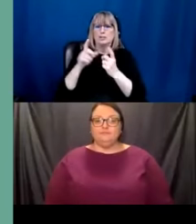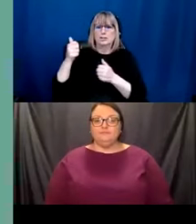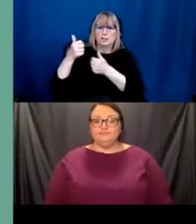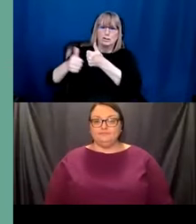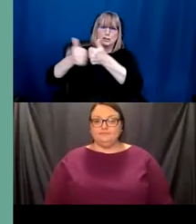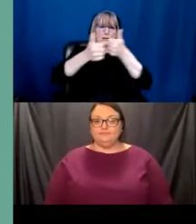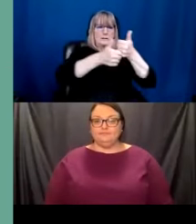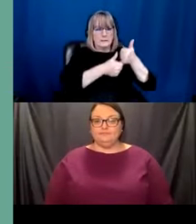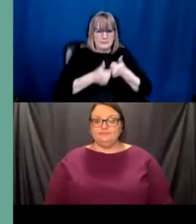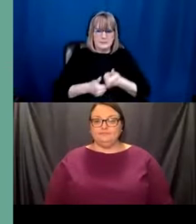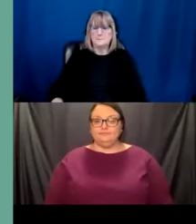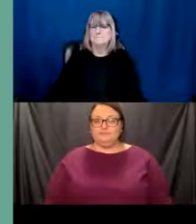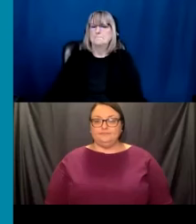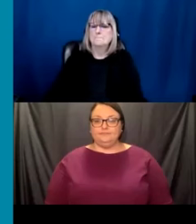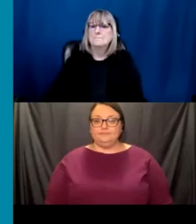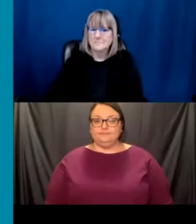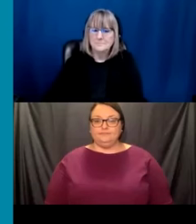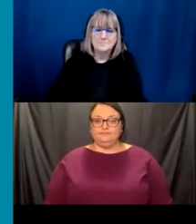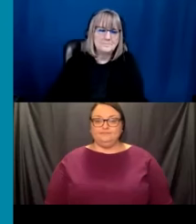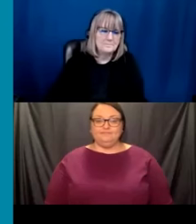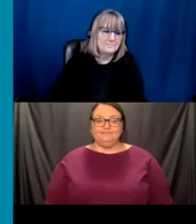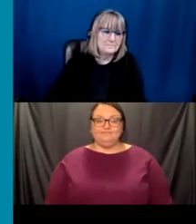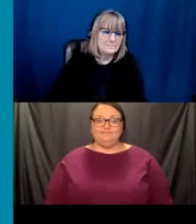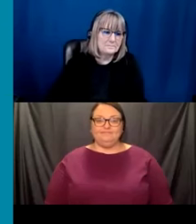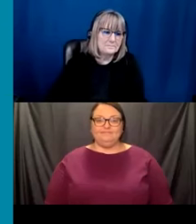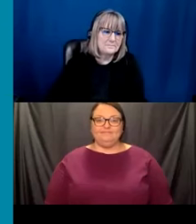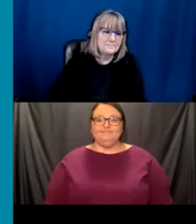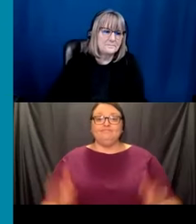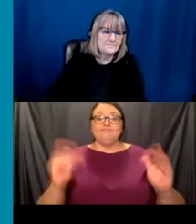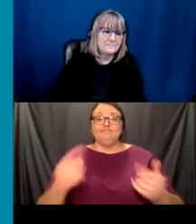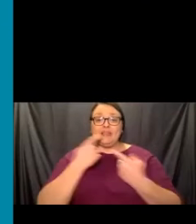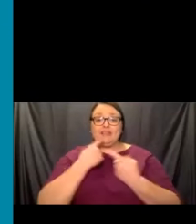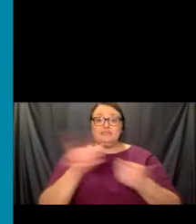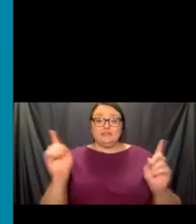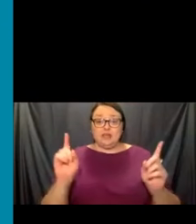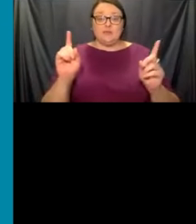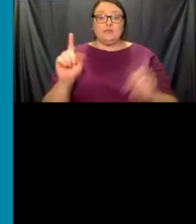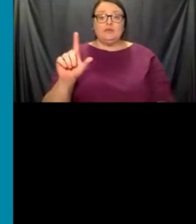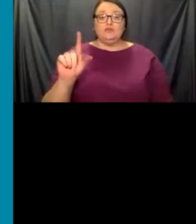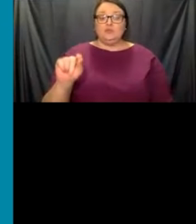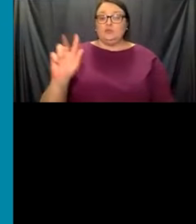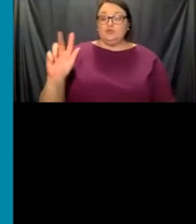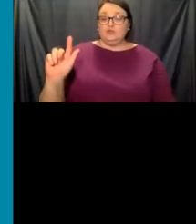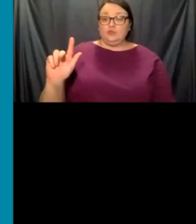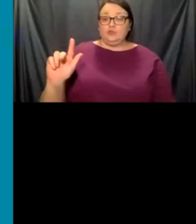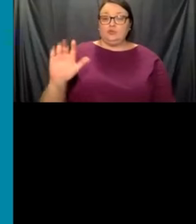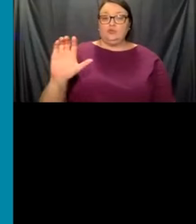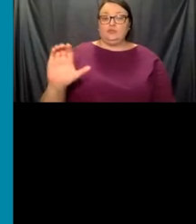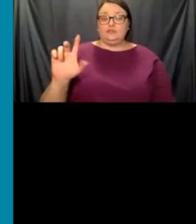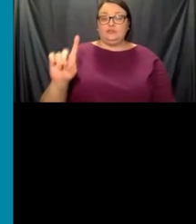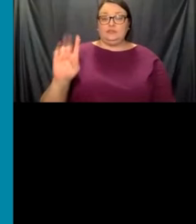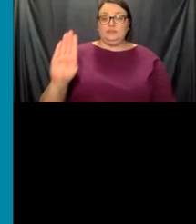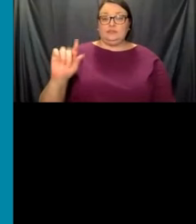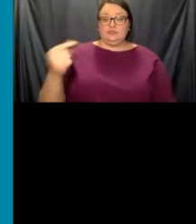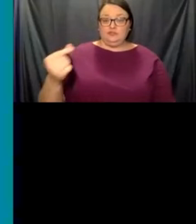So next slide. The next announcement is that 2023 CDBG and